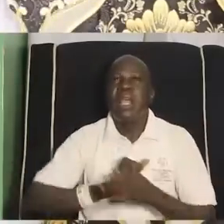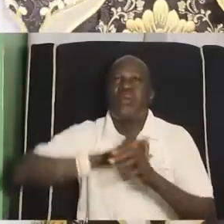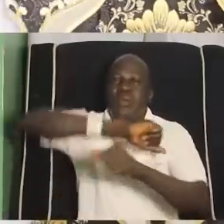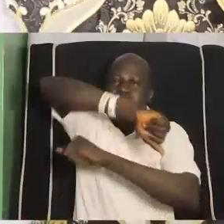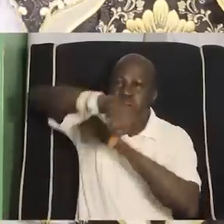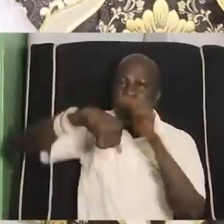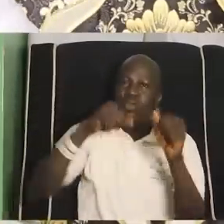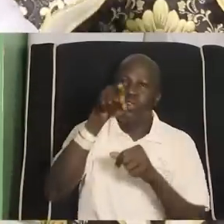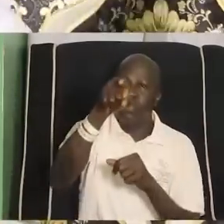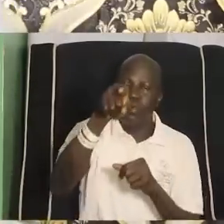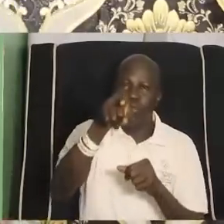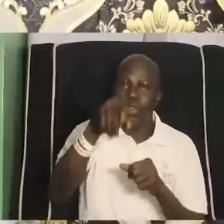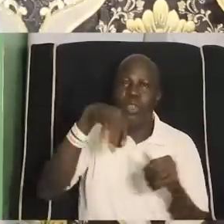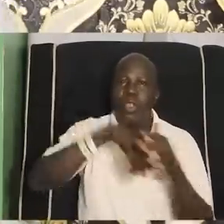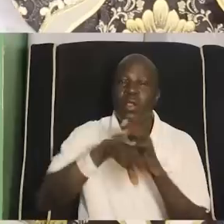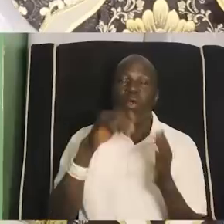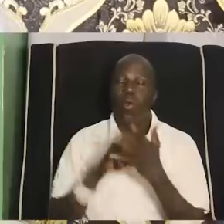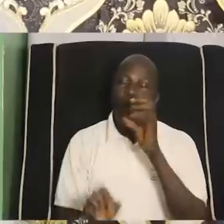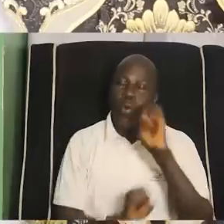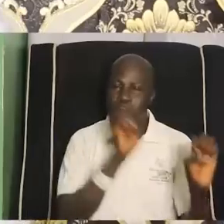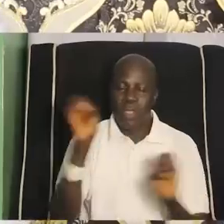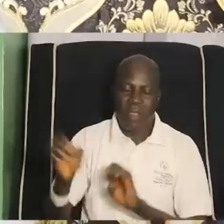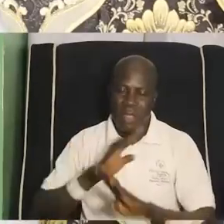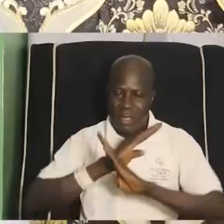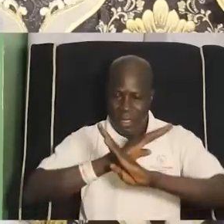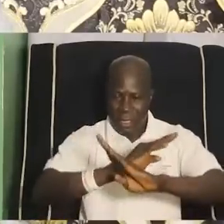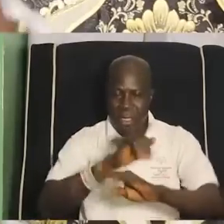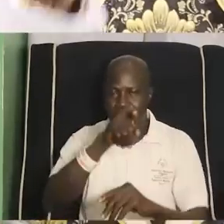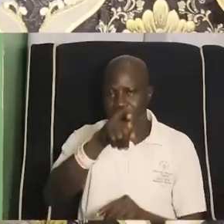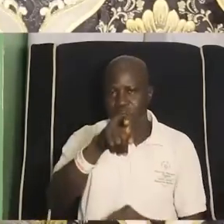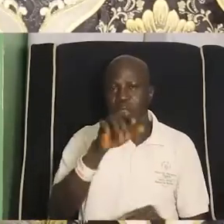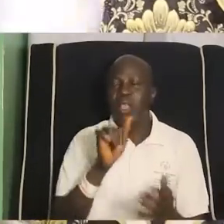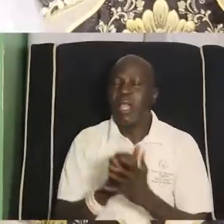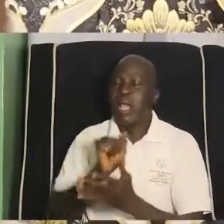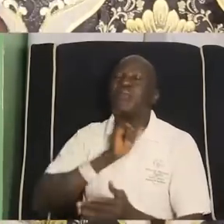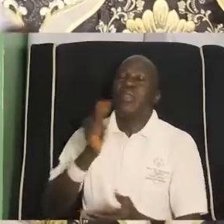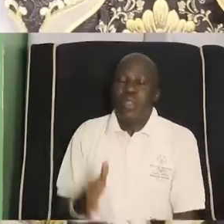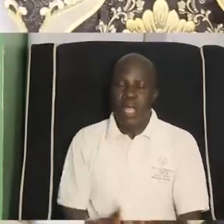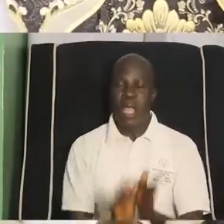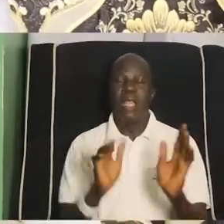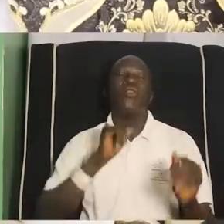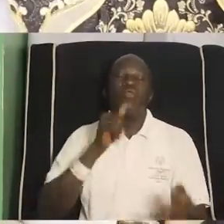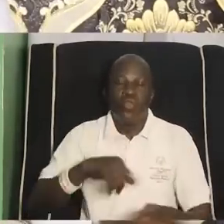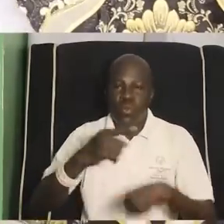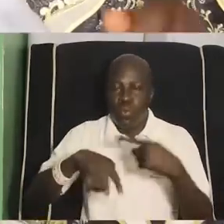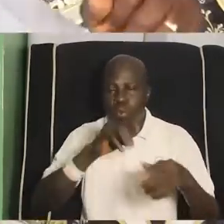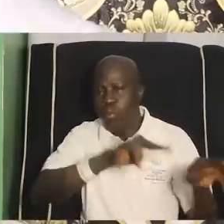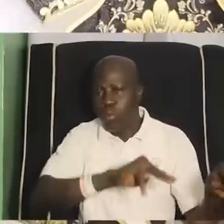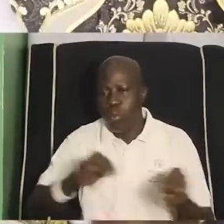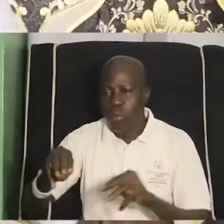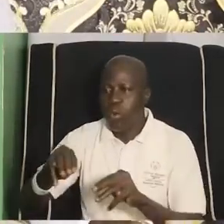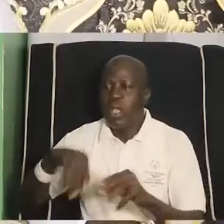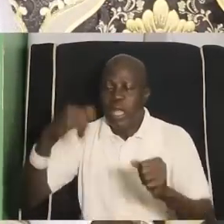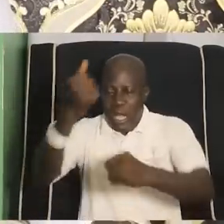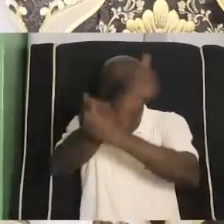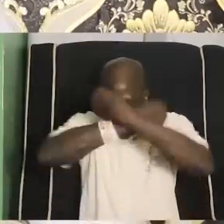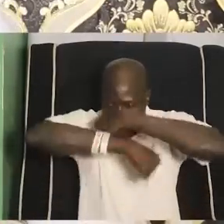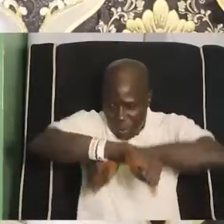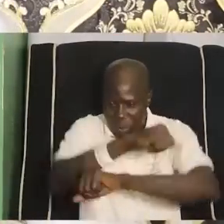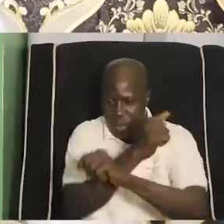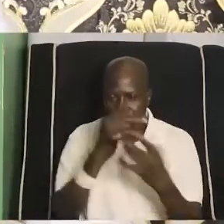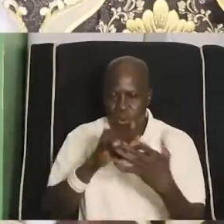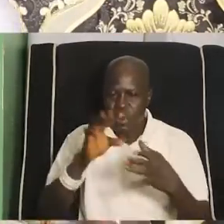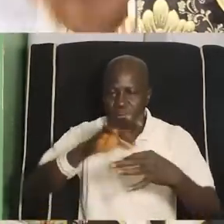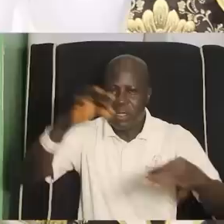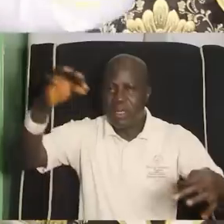you with. Wherever you be delayed, that didn't allow you to move. The loin